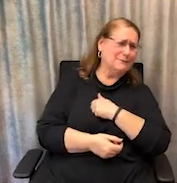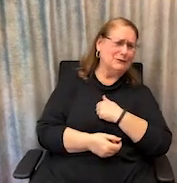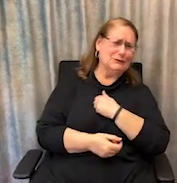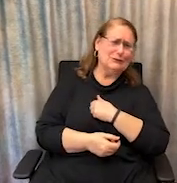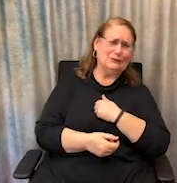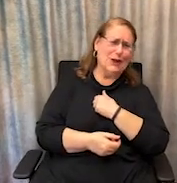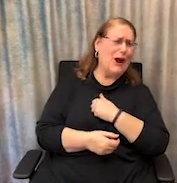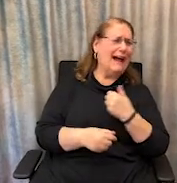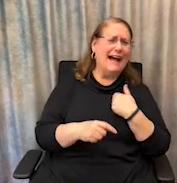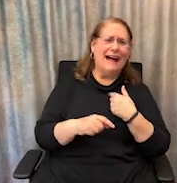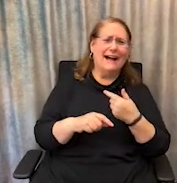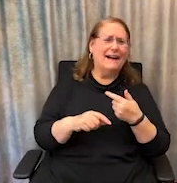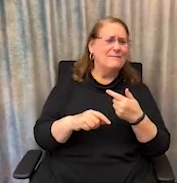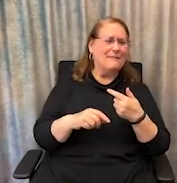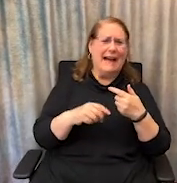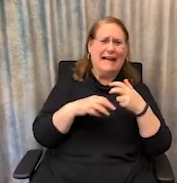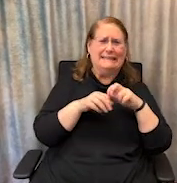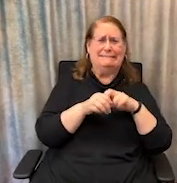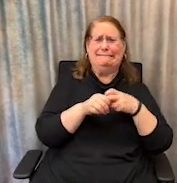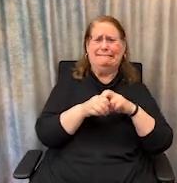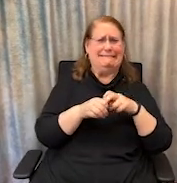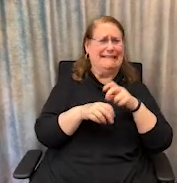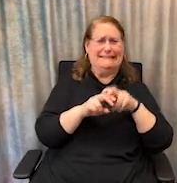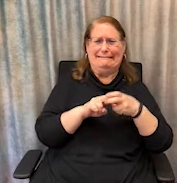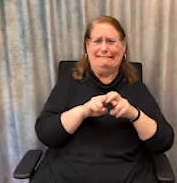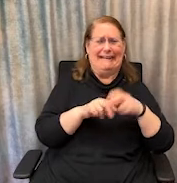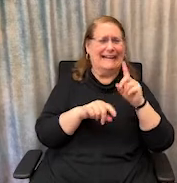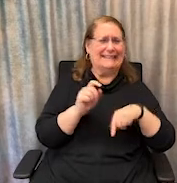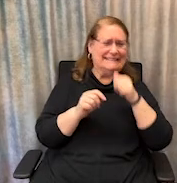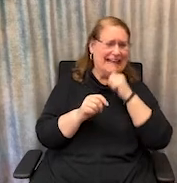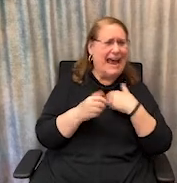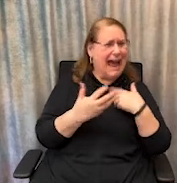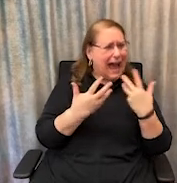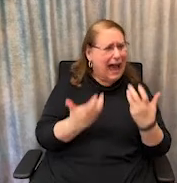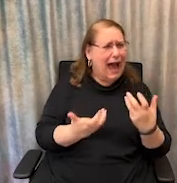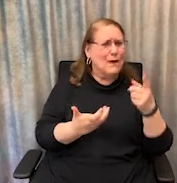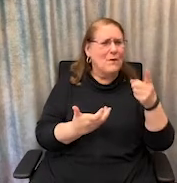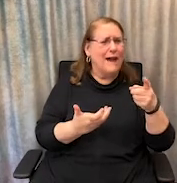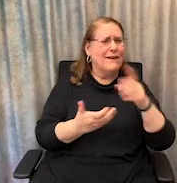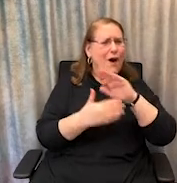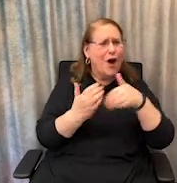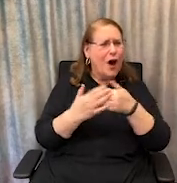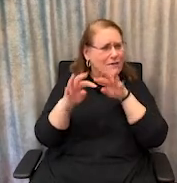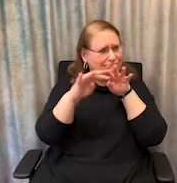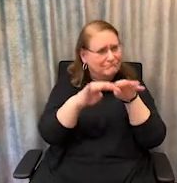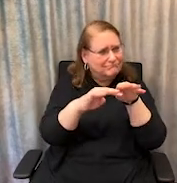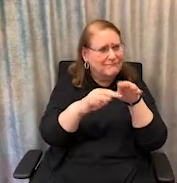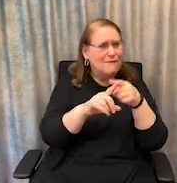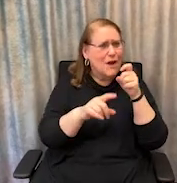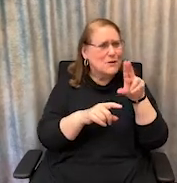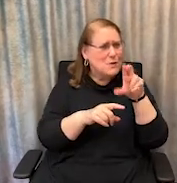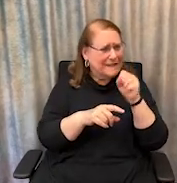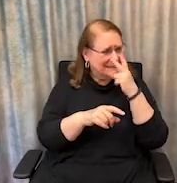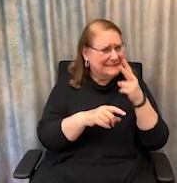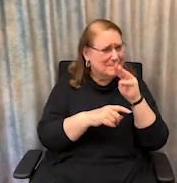but always I can out of my skin. And I want Momo to be present in the United States so all the agents can